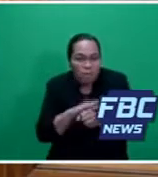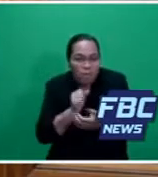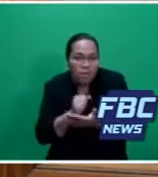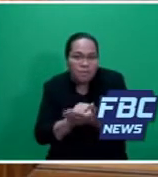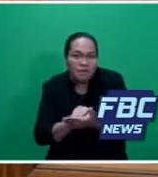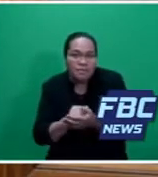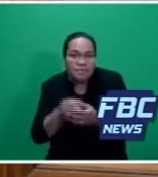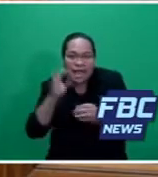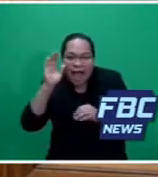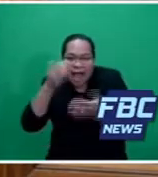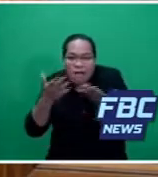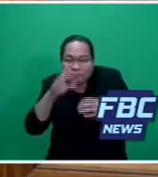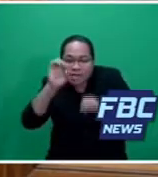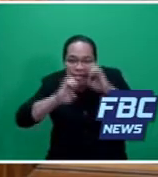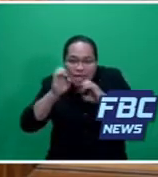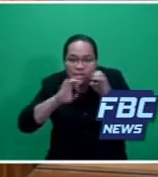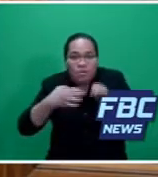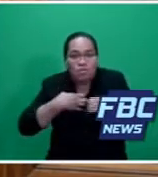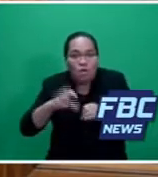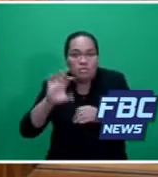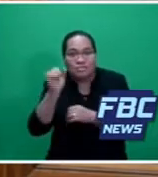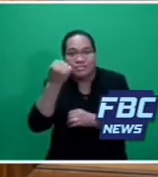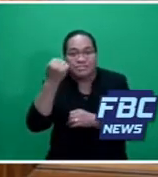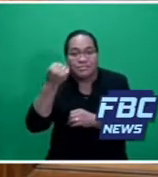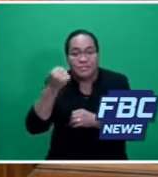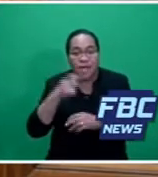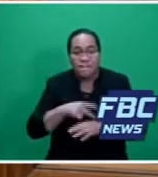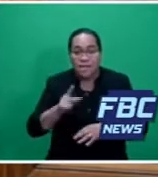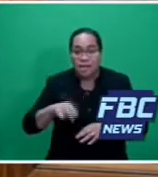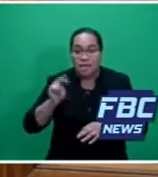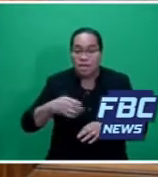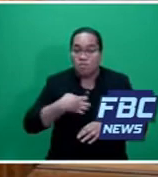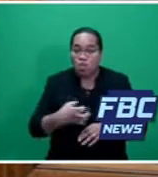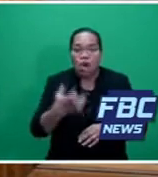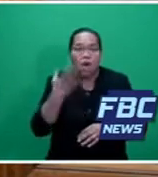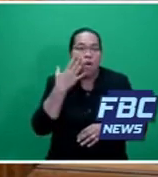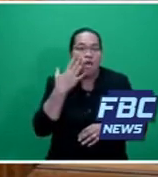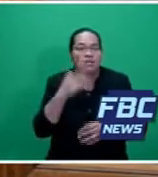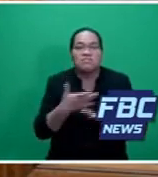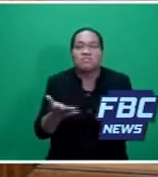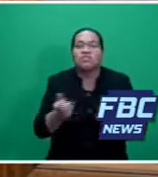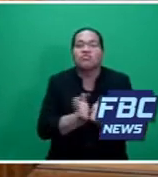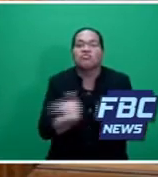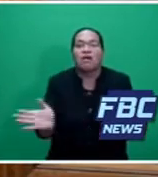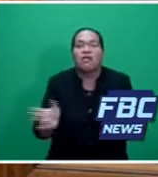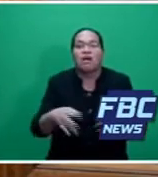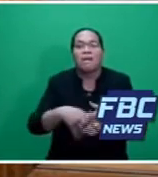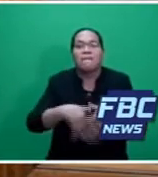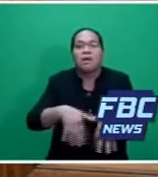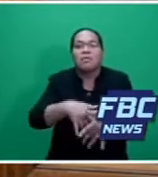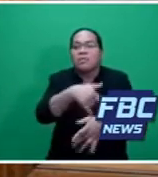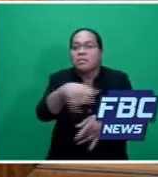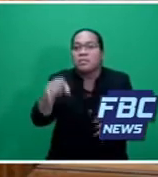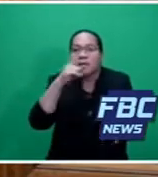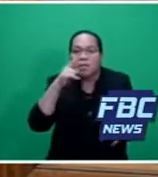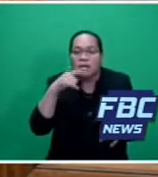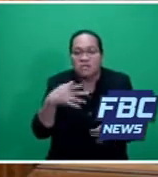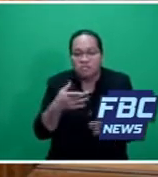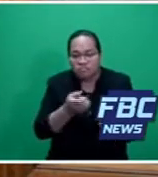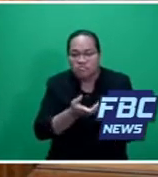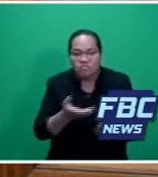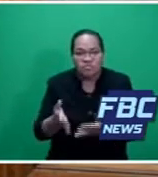for its impact. The Parliament needs to create more awareness within the general public about the bills that are before the